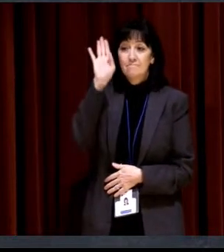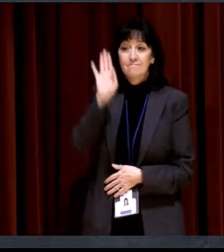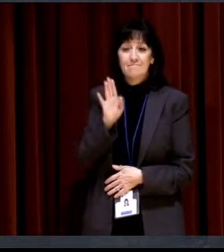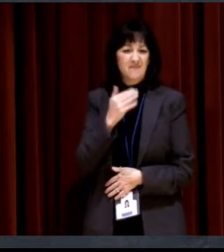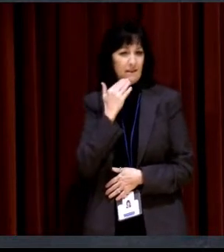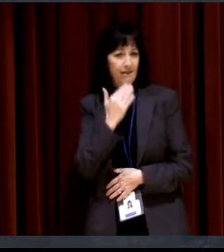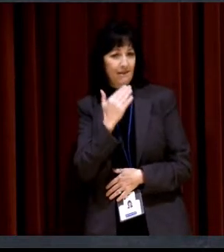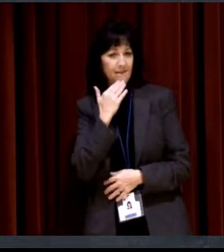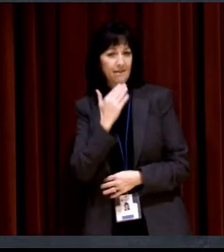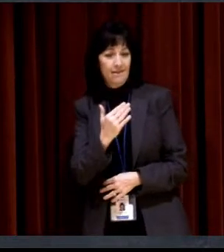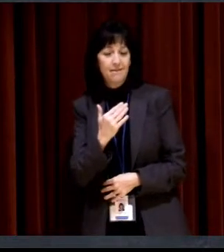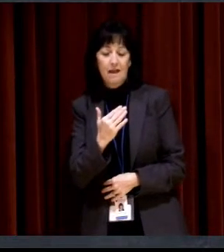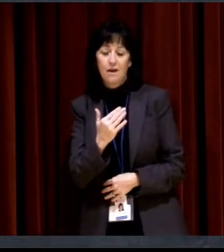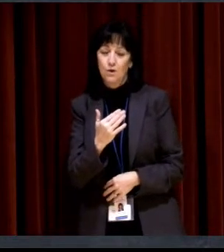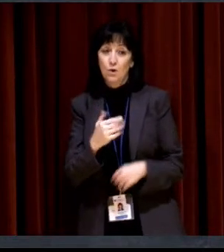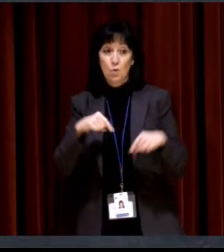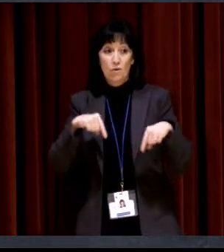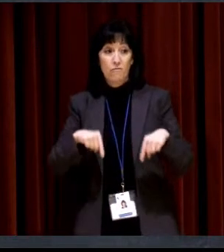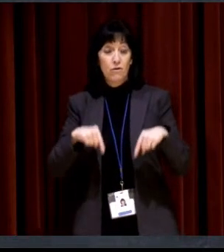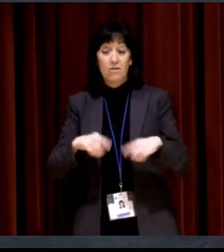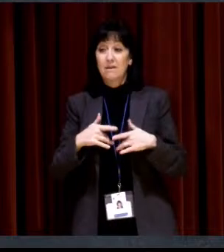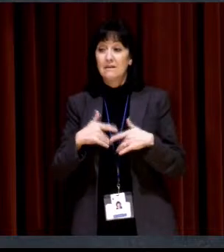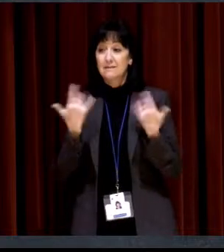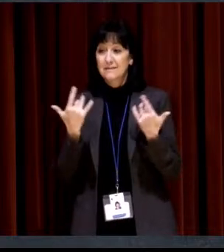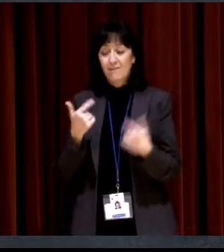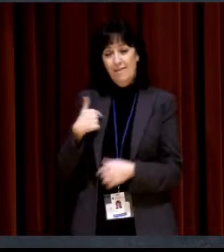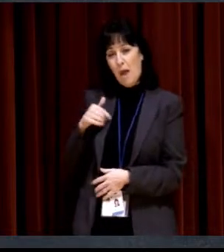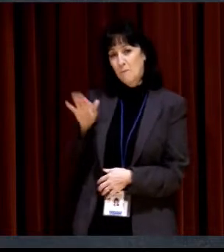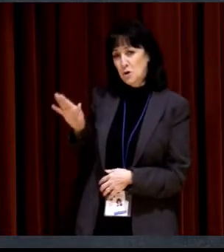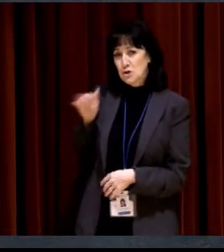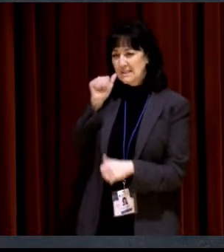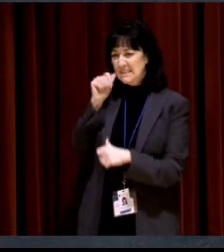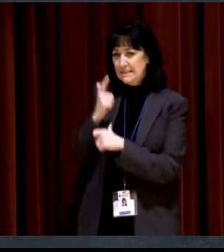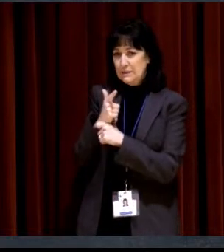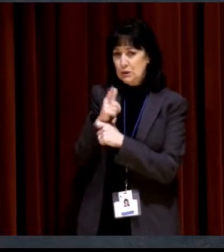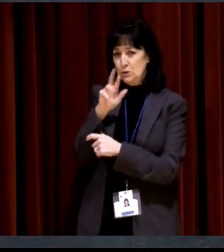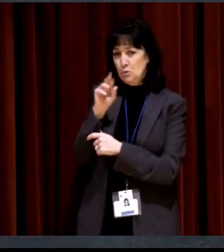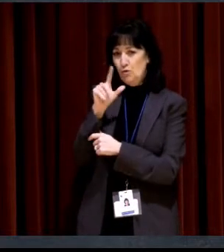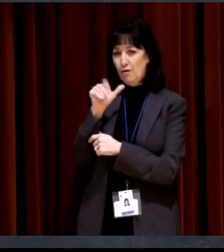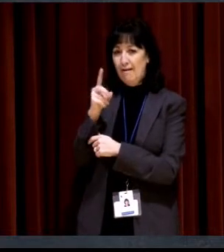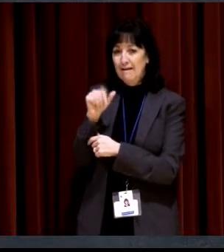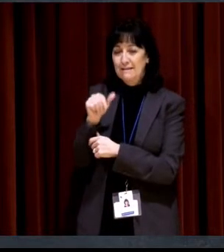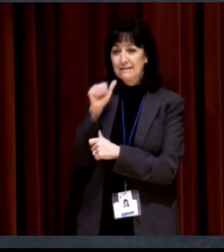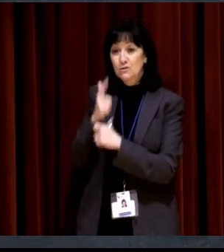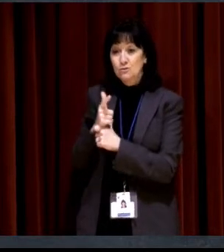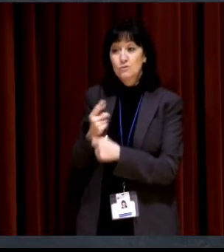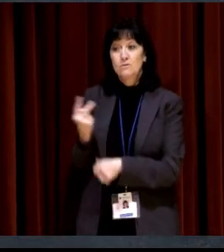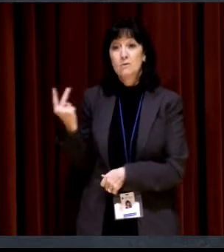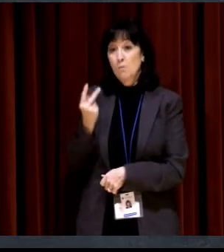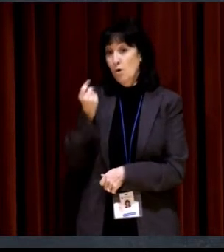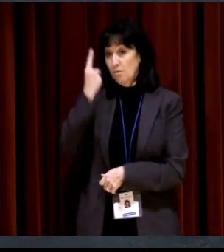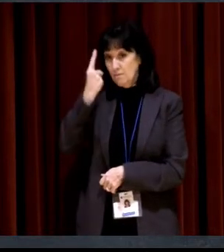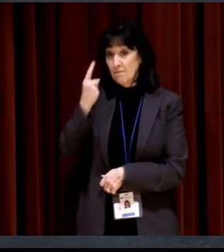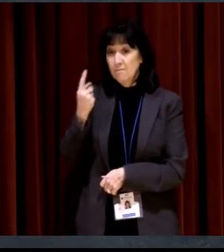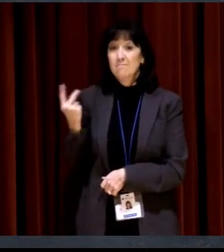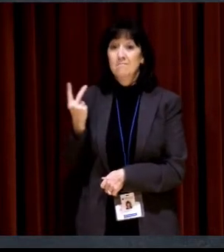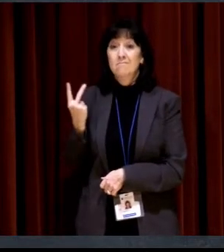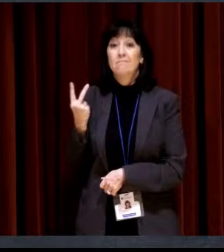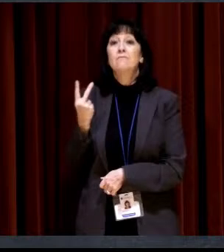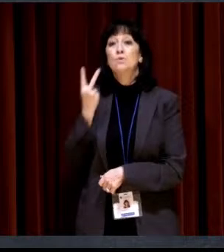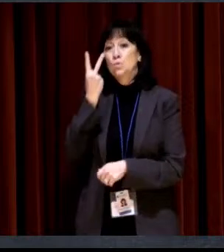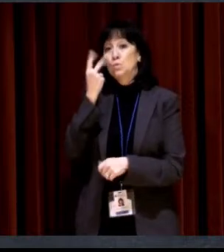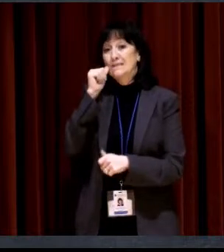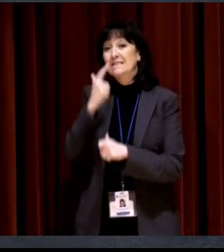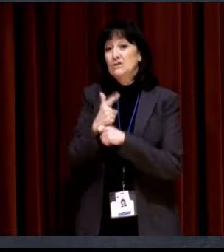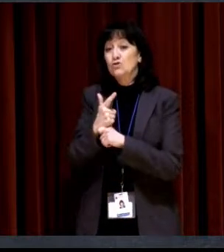Thank you for having this evening. I'm Rolanda's sister, and we are two of 12 children who lived in Claymont,